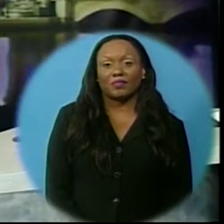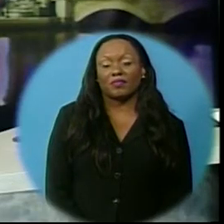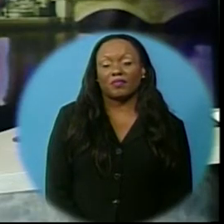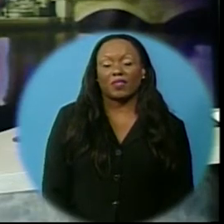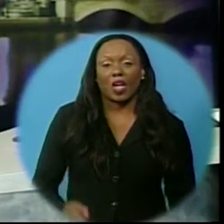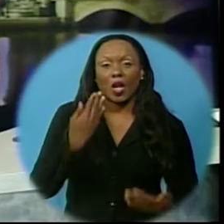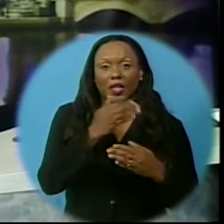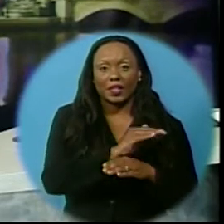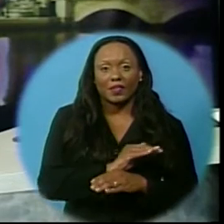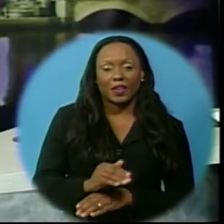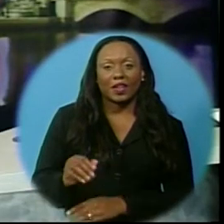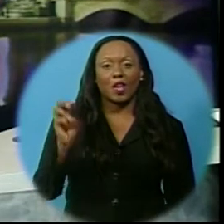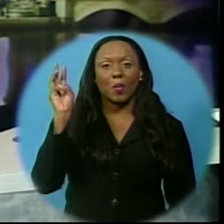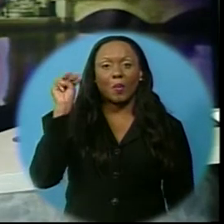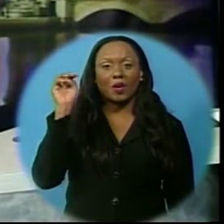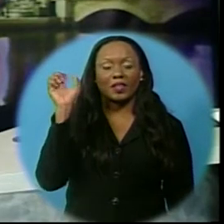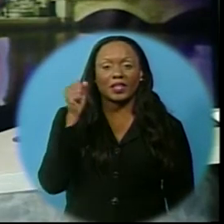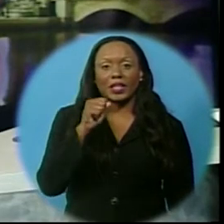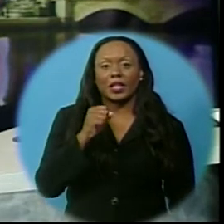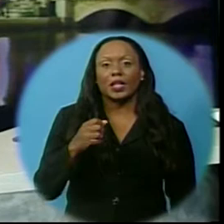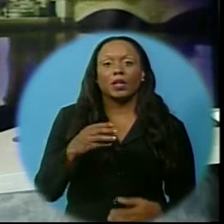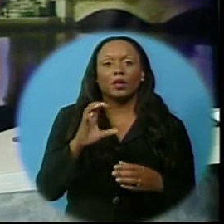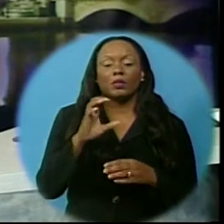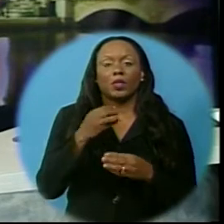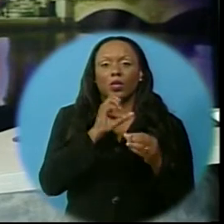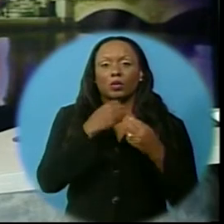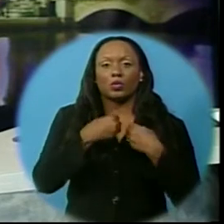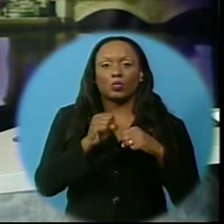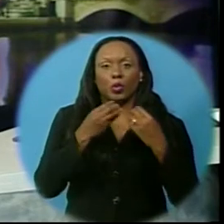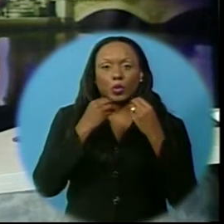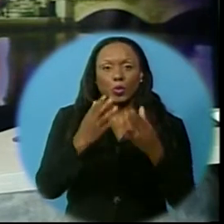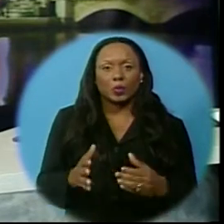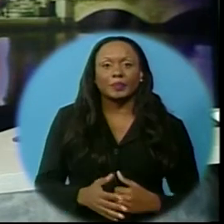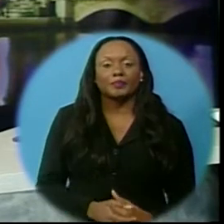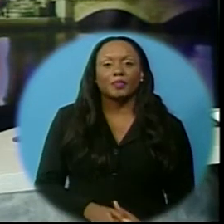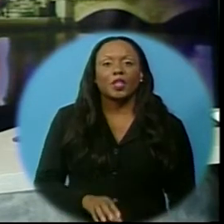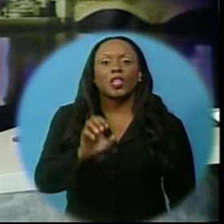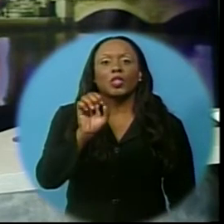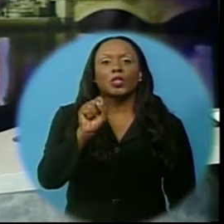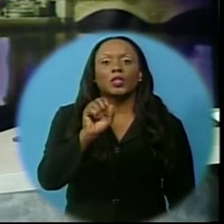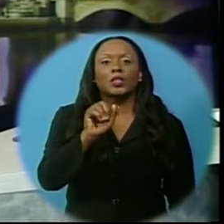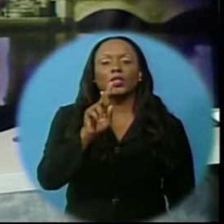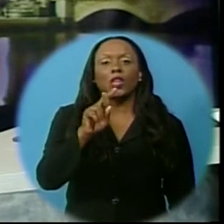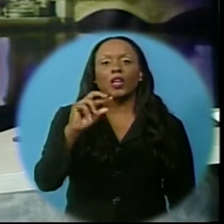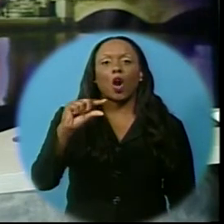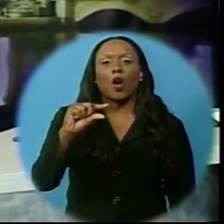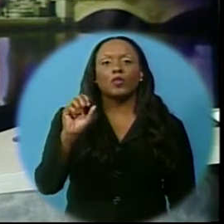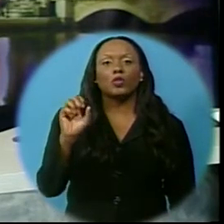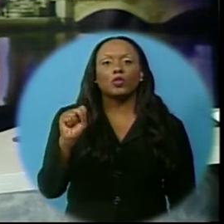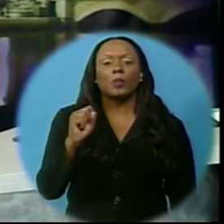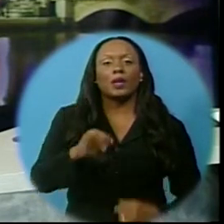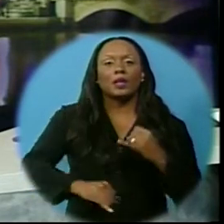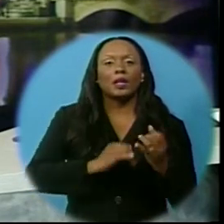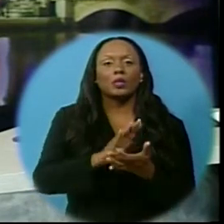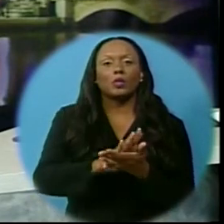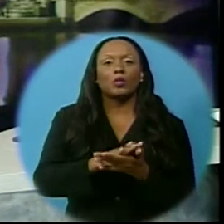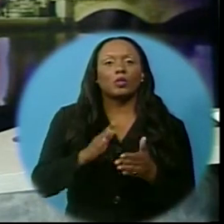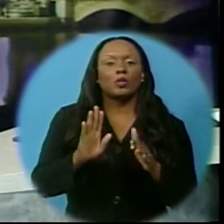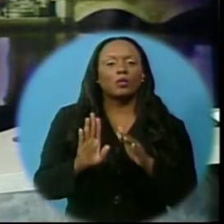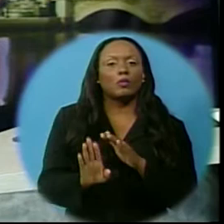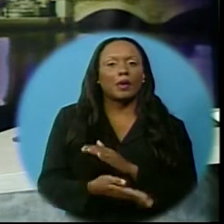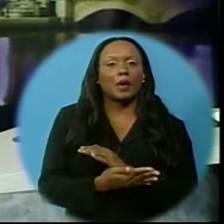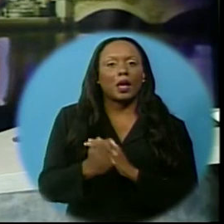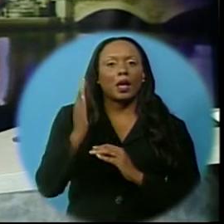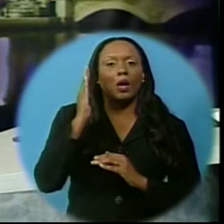Good evening, I'm Mark Seal with your Lime Sports World. The Sir Garofilo Sobers International School's cricket title is heading to Trinidad and